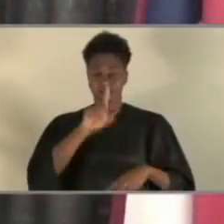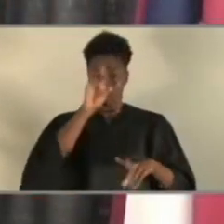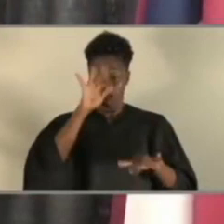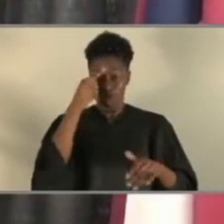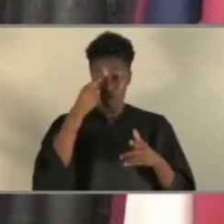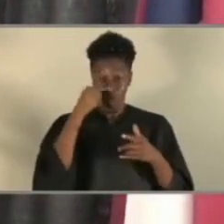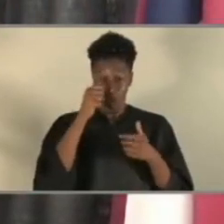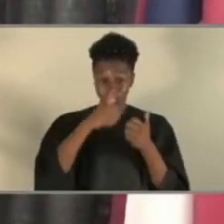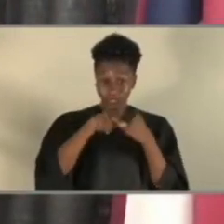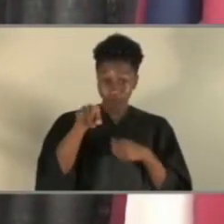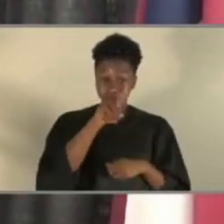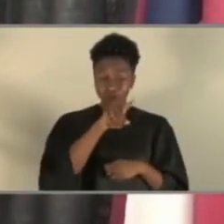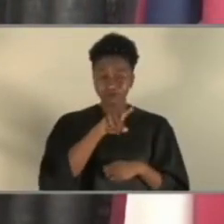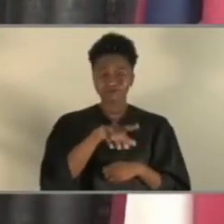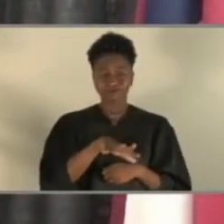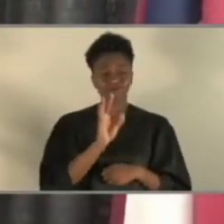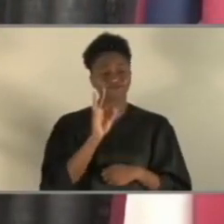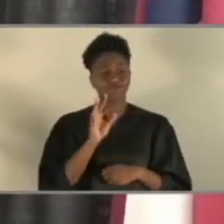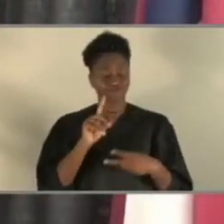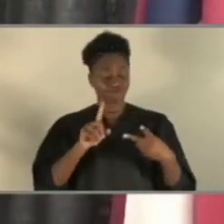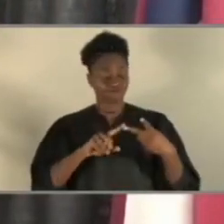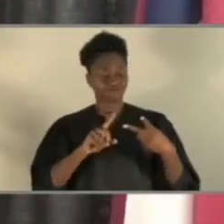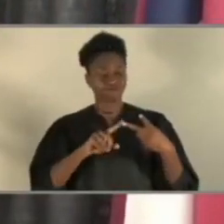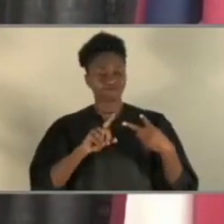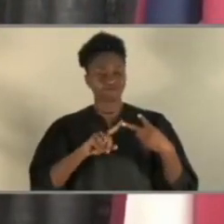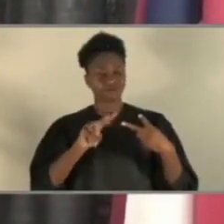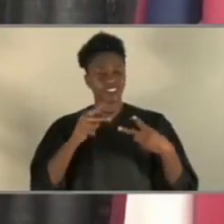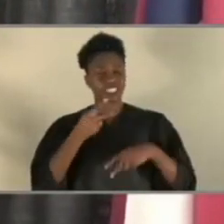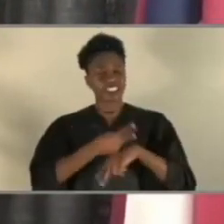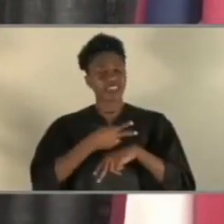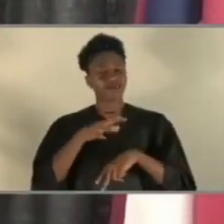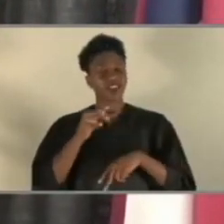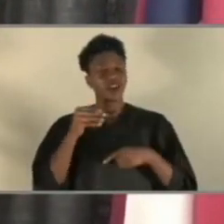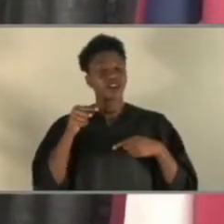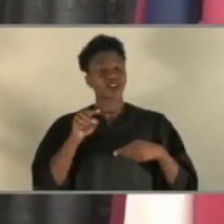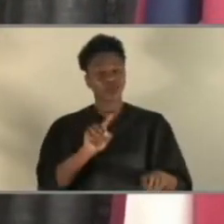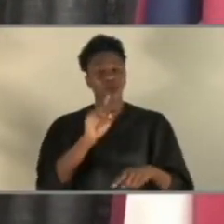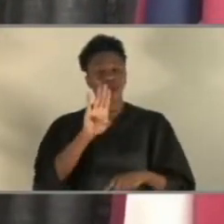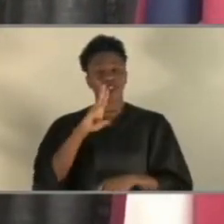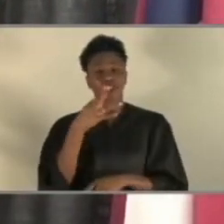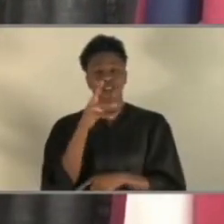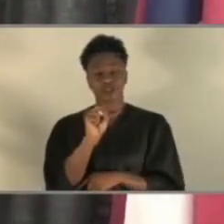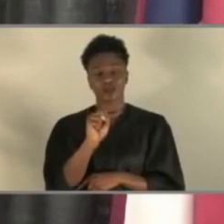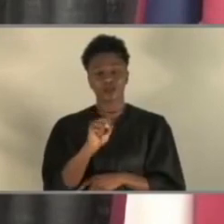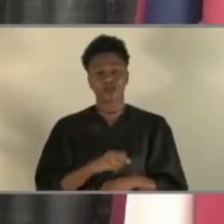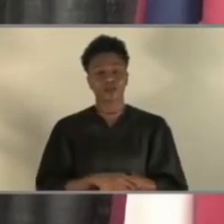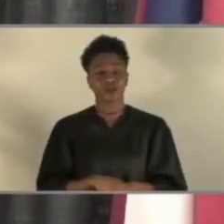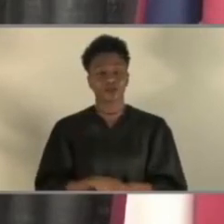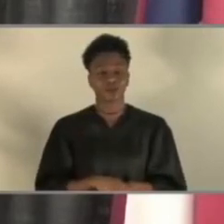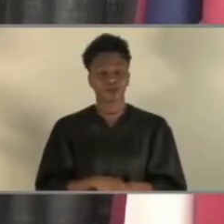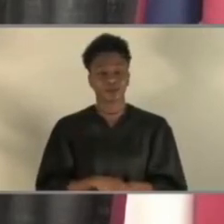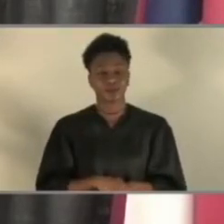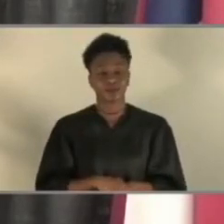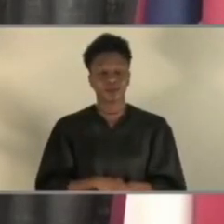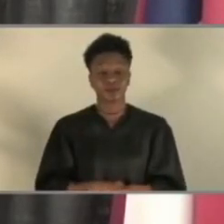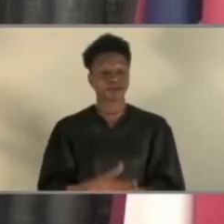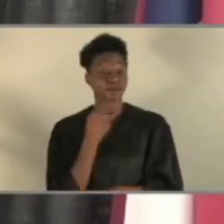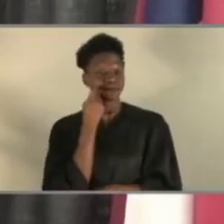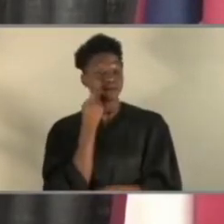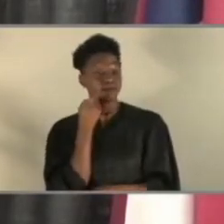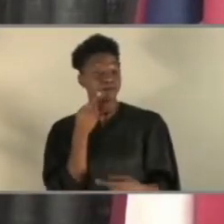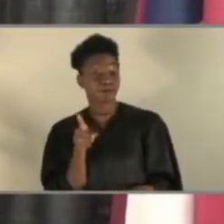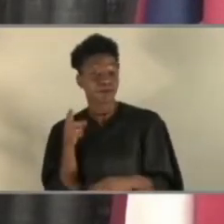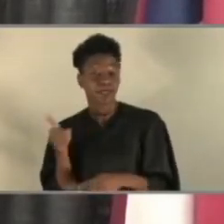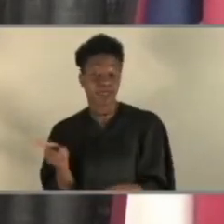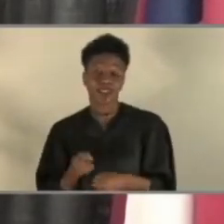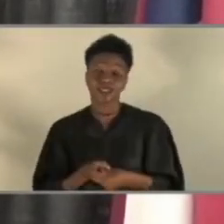is that you have discovered that second day while you were at Alfred Ely Beach. Recent events have caused